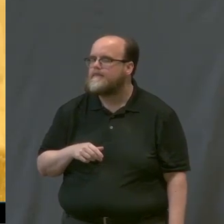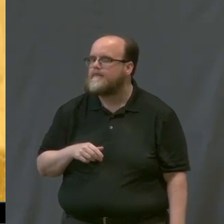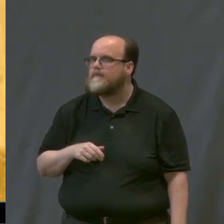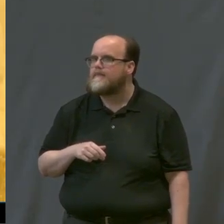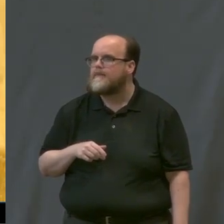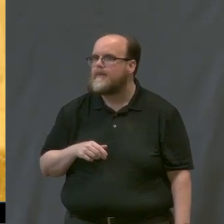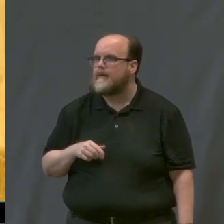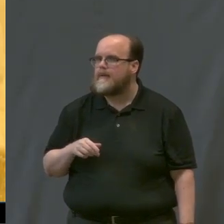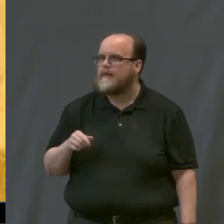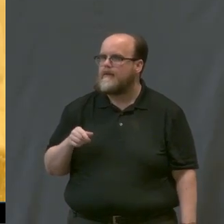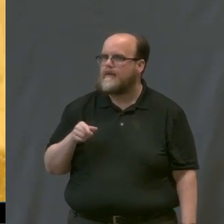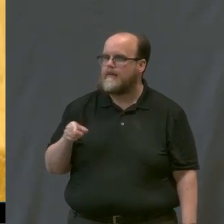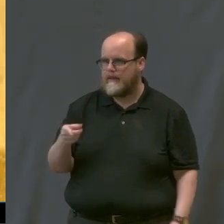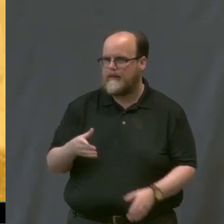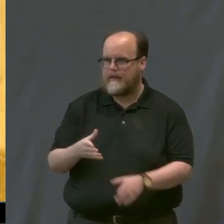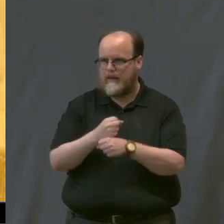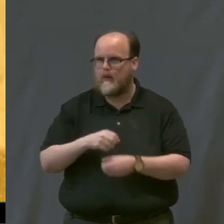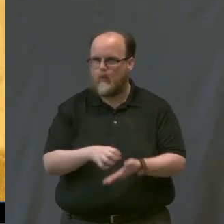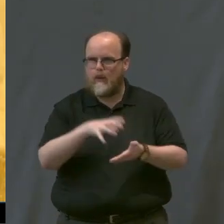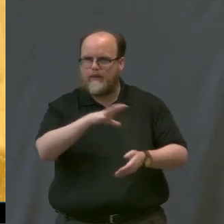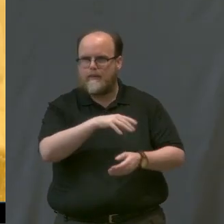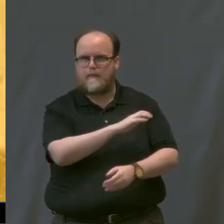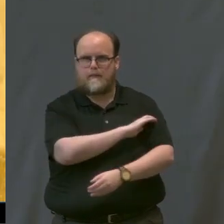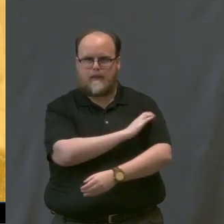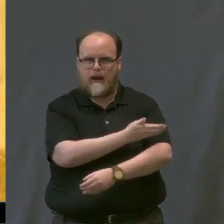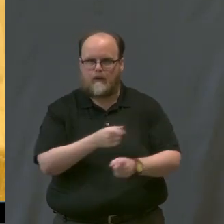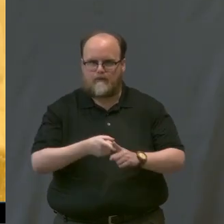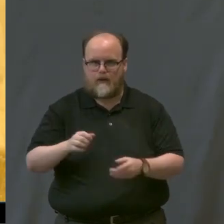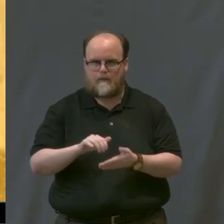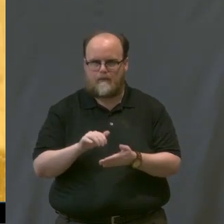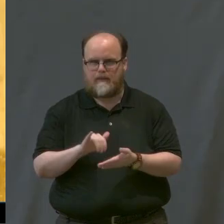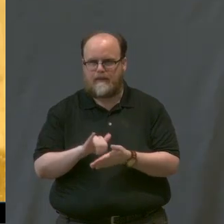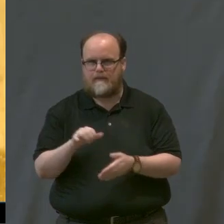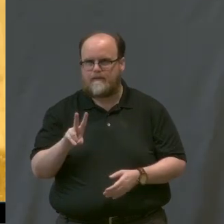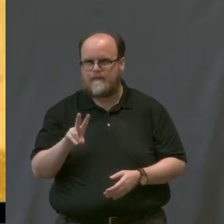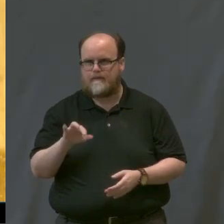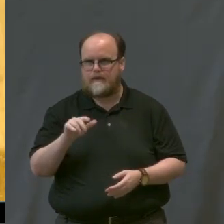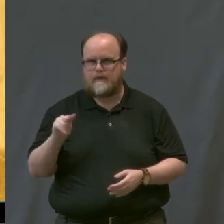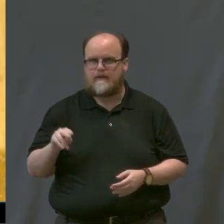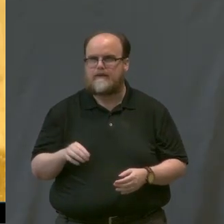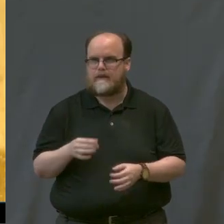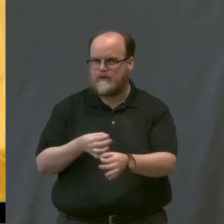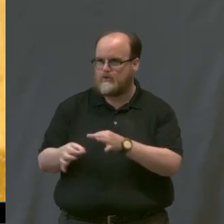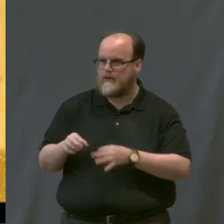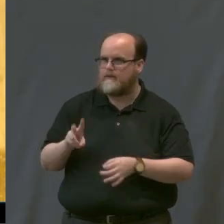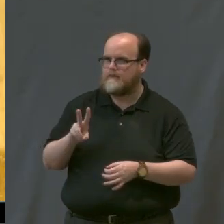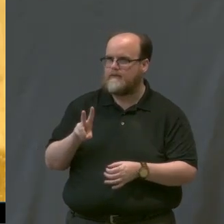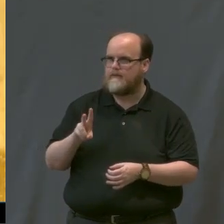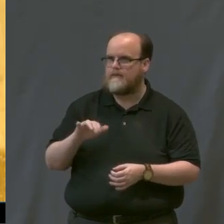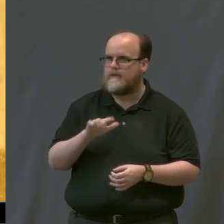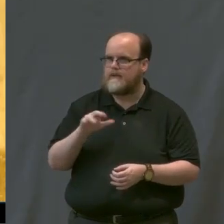They get their wealth and they get their power from this villain. In exchange, the villain is allowed to rule